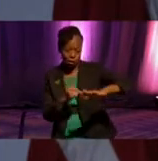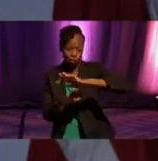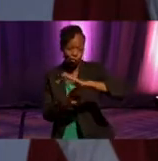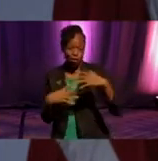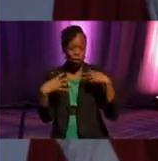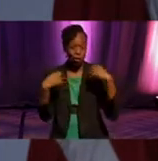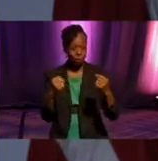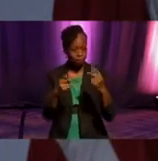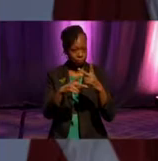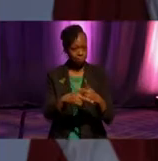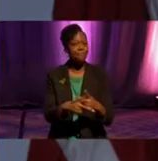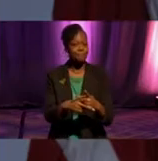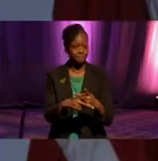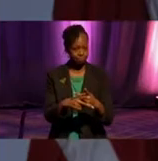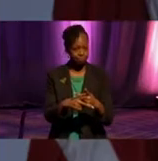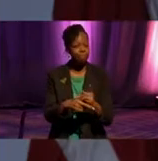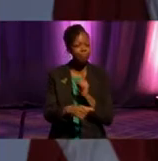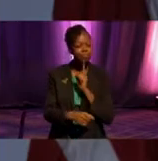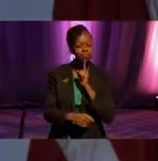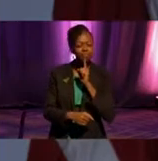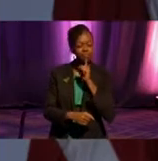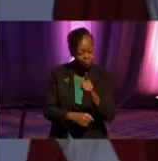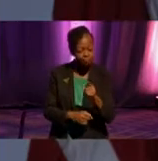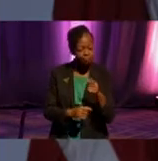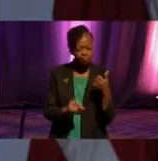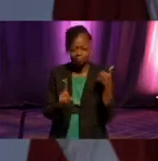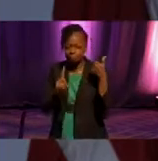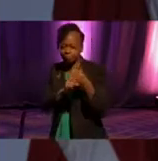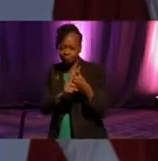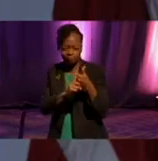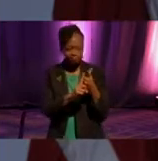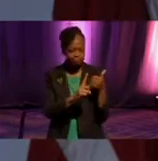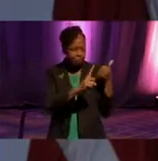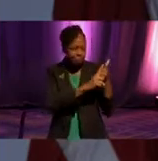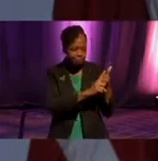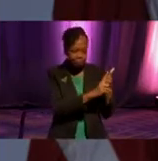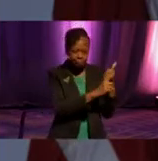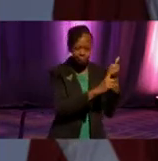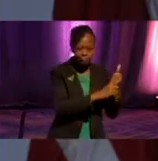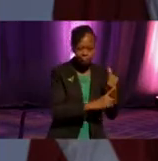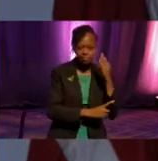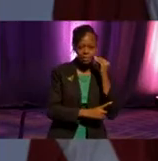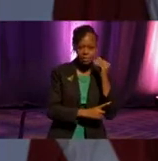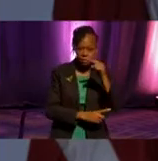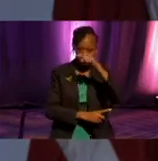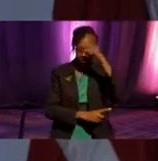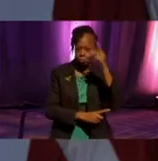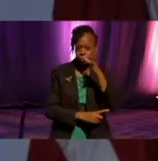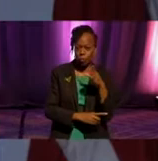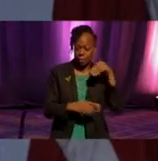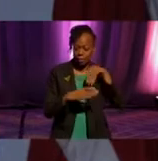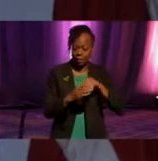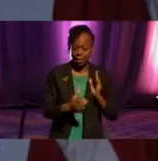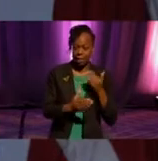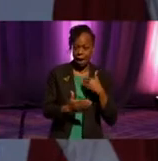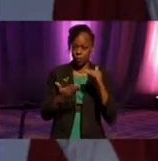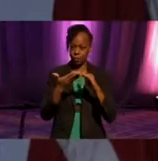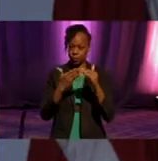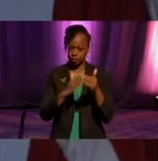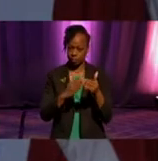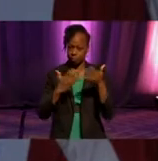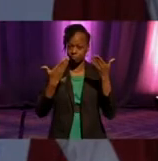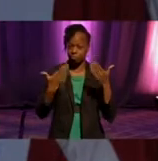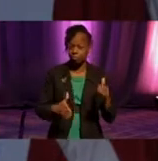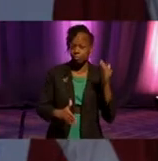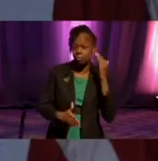care really affect the experience of Black women in our city. We know